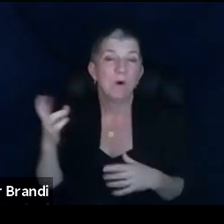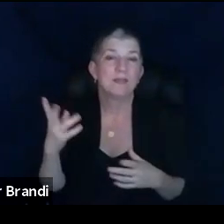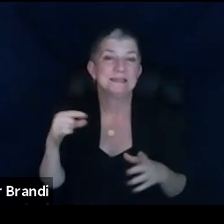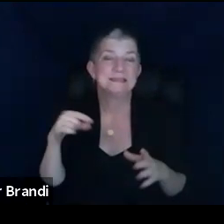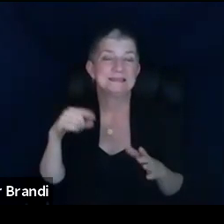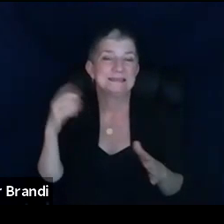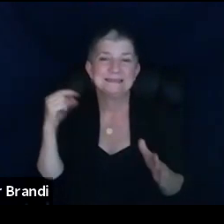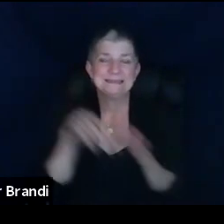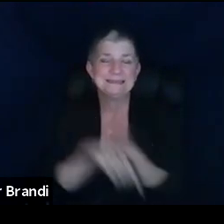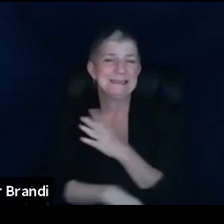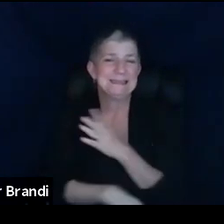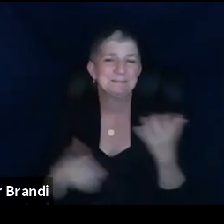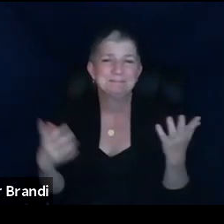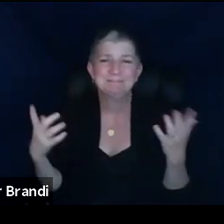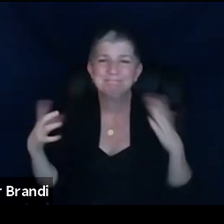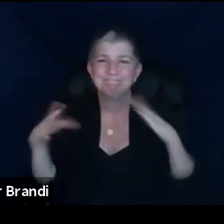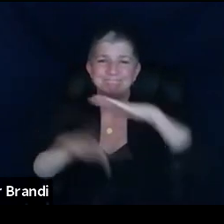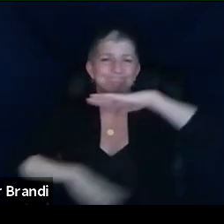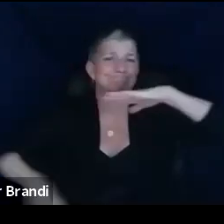primal